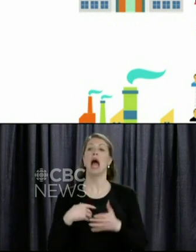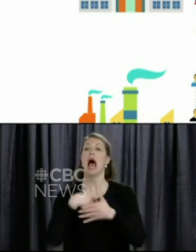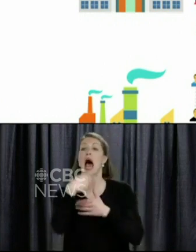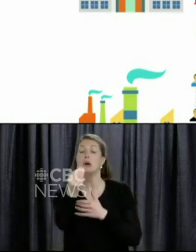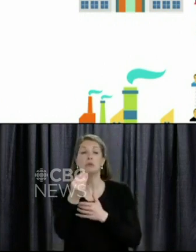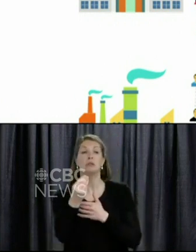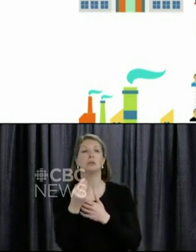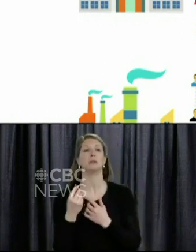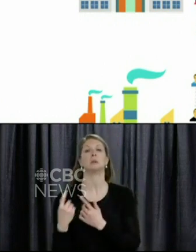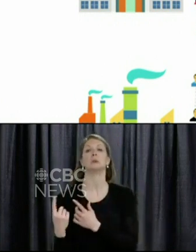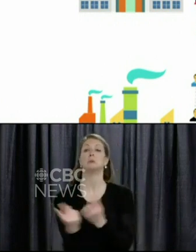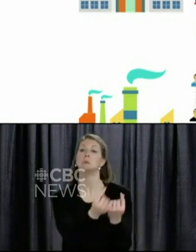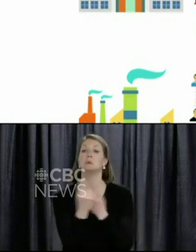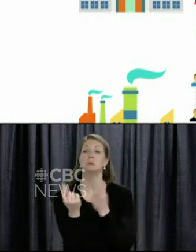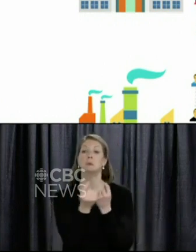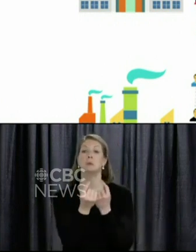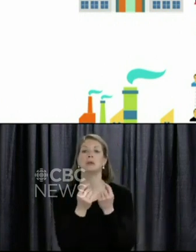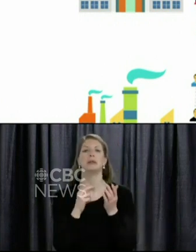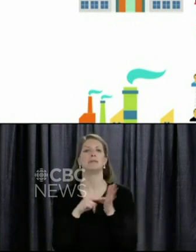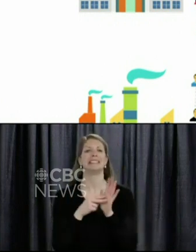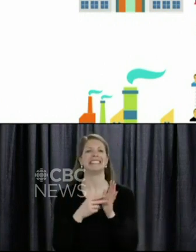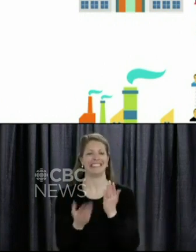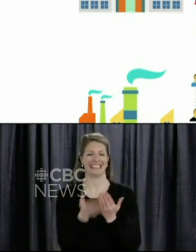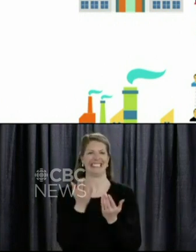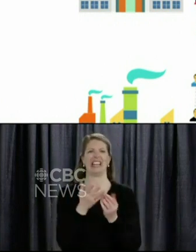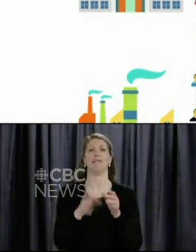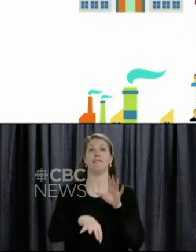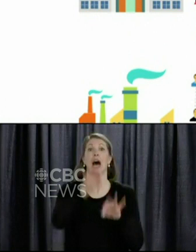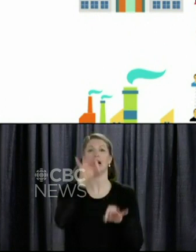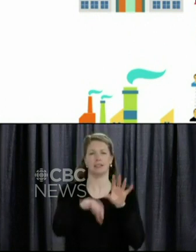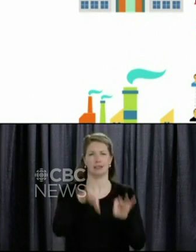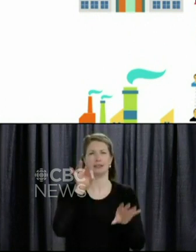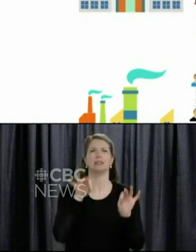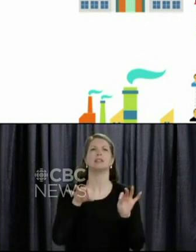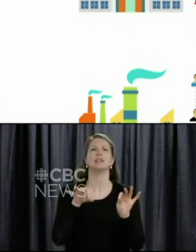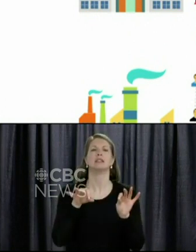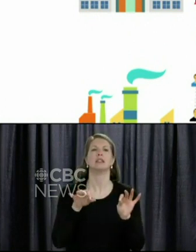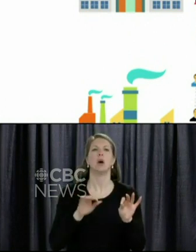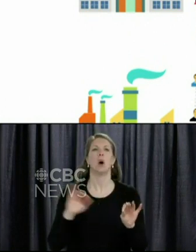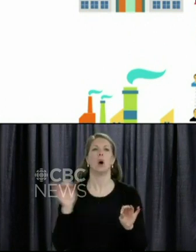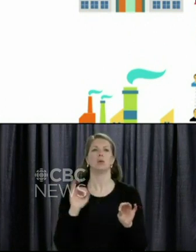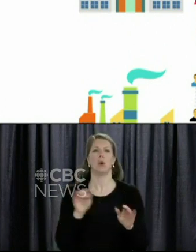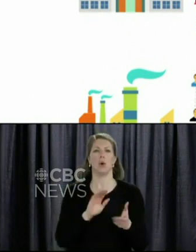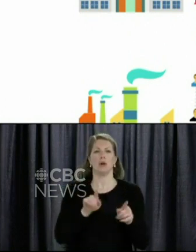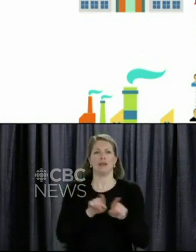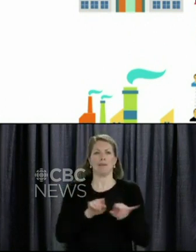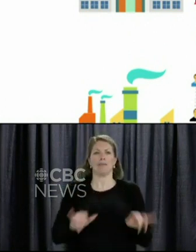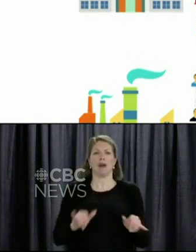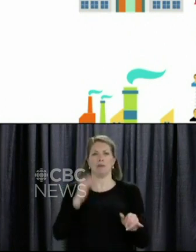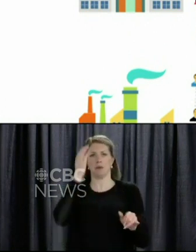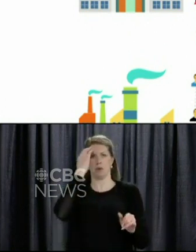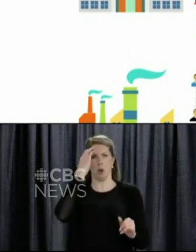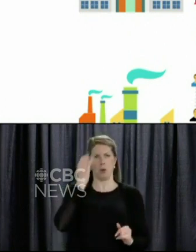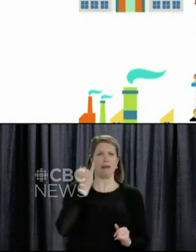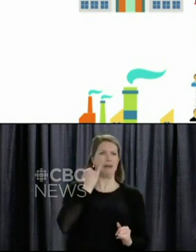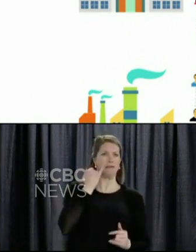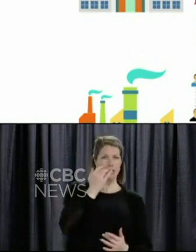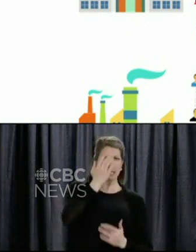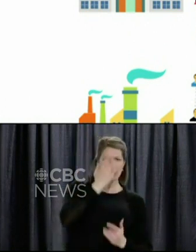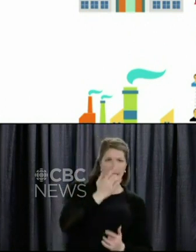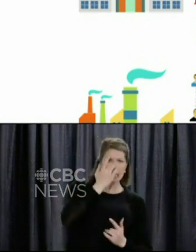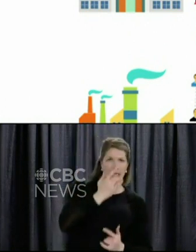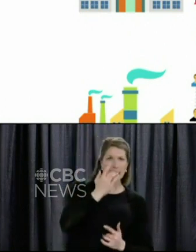population structure, the number of people, where they are, the illnesses that they have in general, know the size